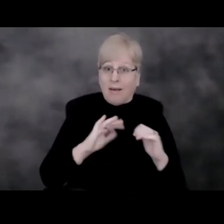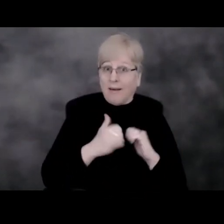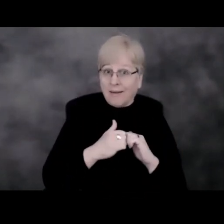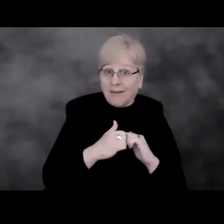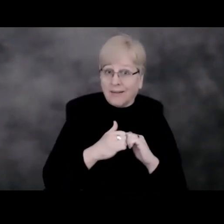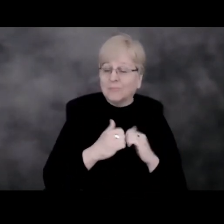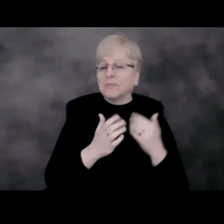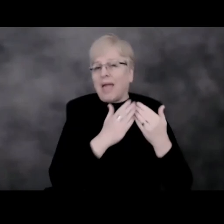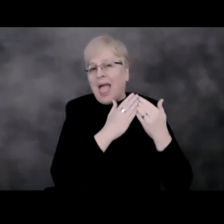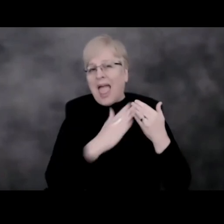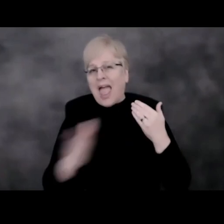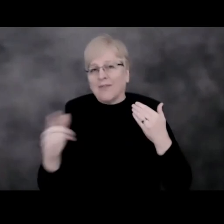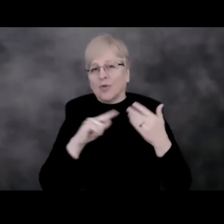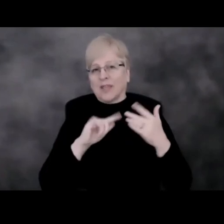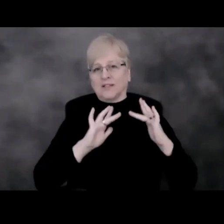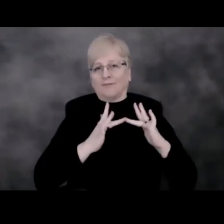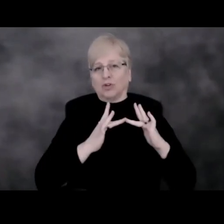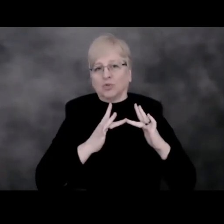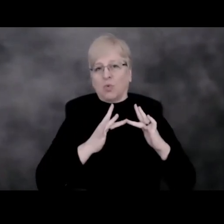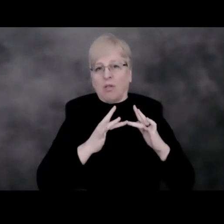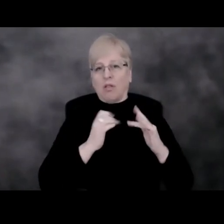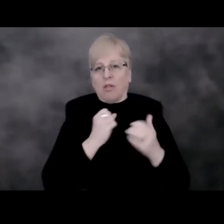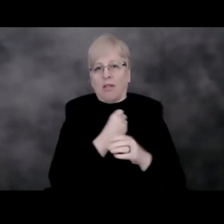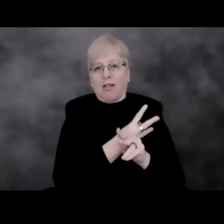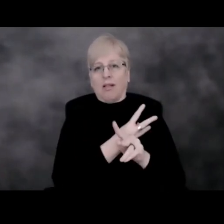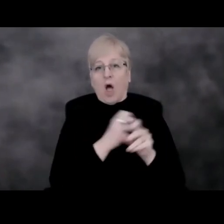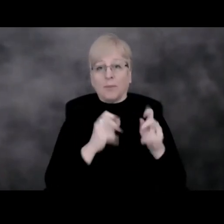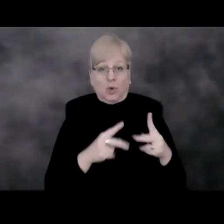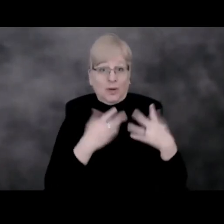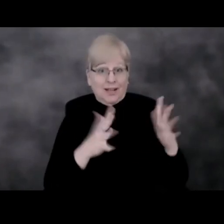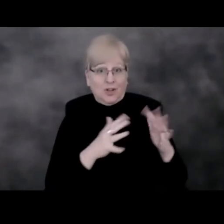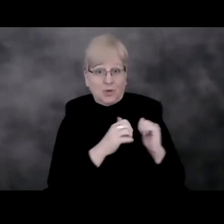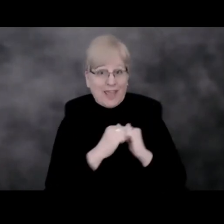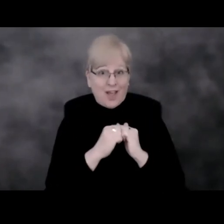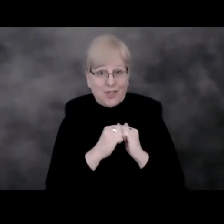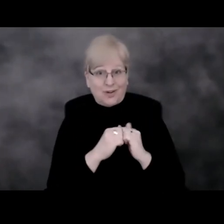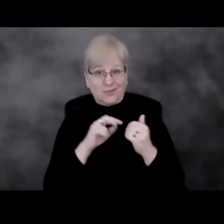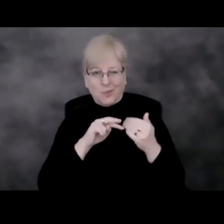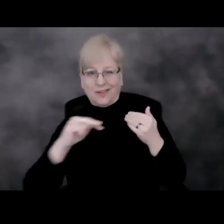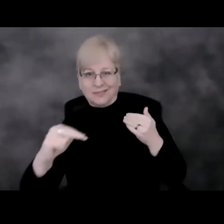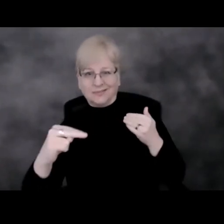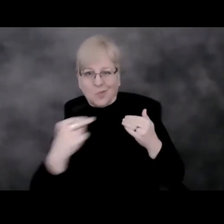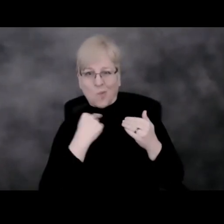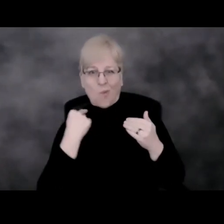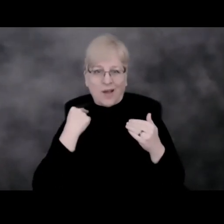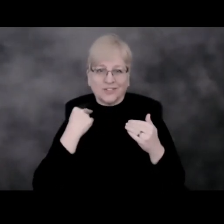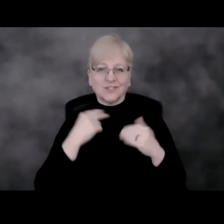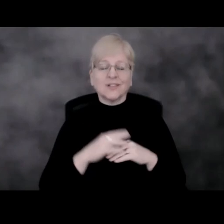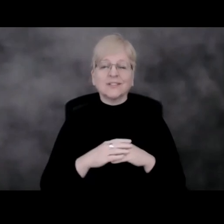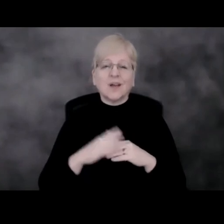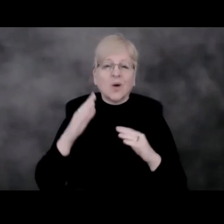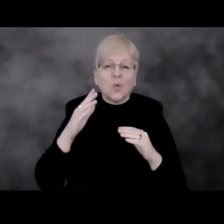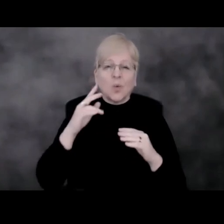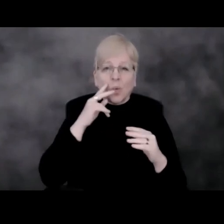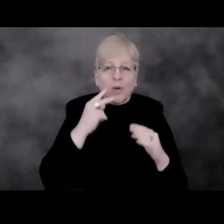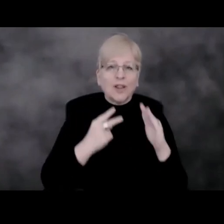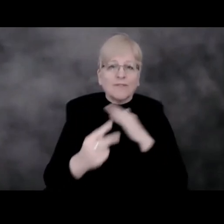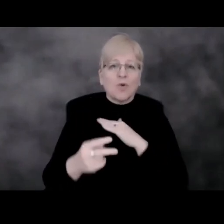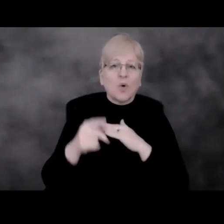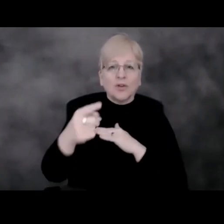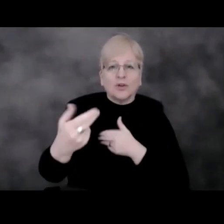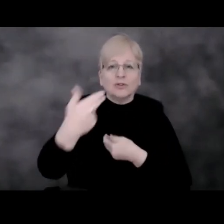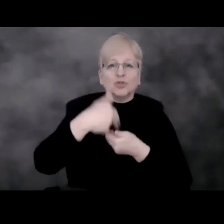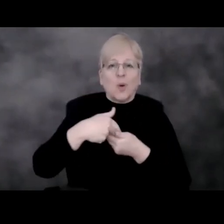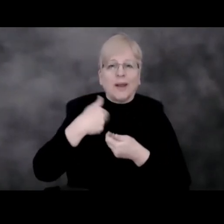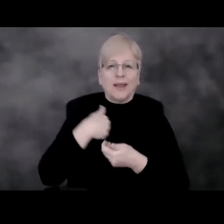opportunity together, you look forward to rejoining with us in San Diego in